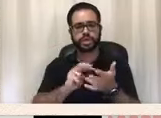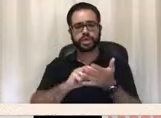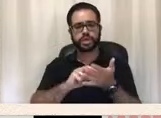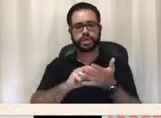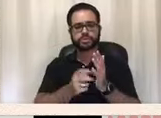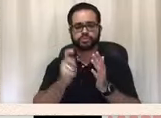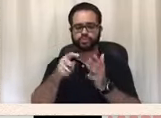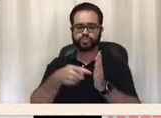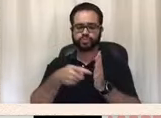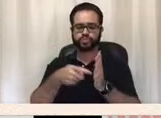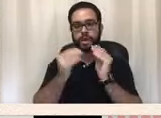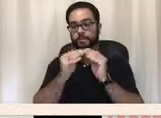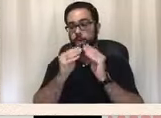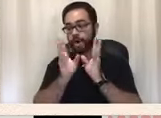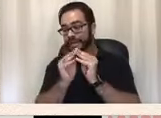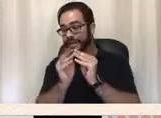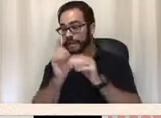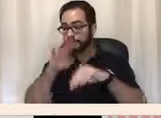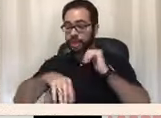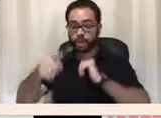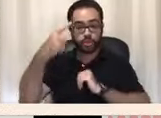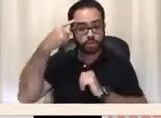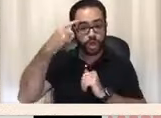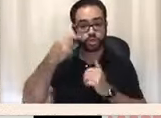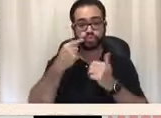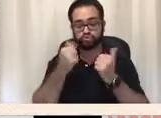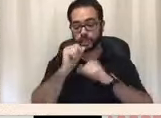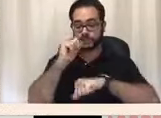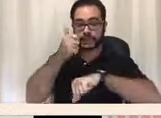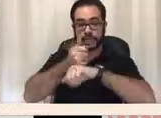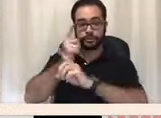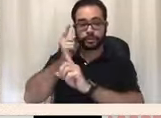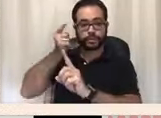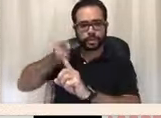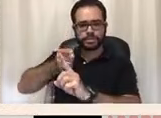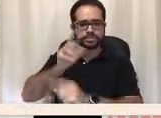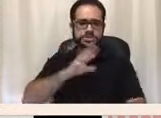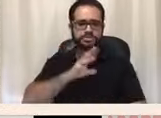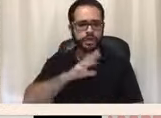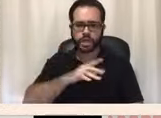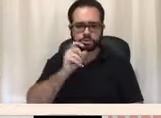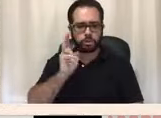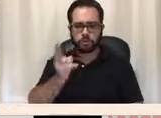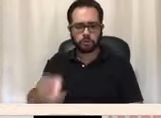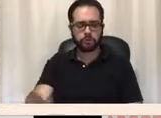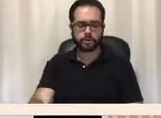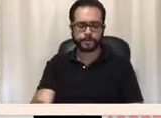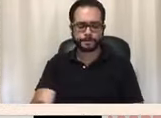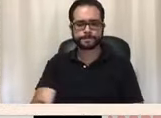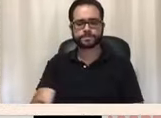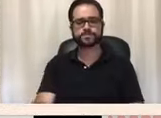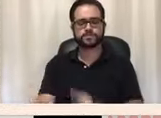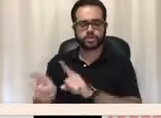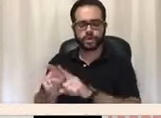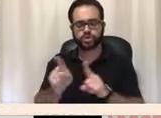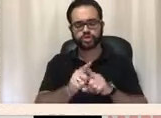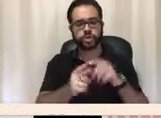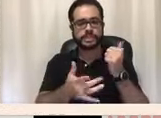sessions than what you thought it would to create this purpose, then that's fine. Also, technology is your